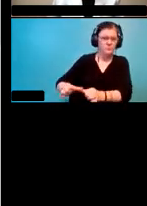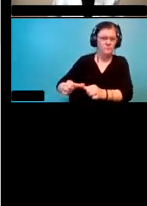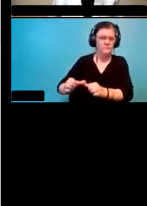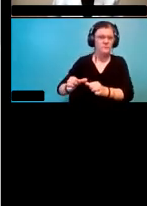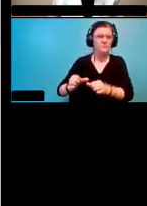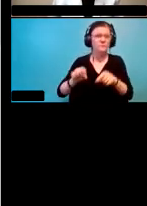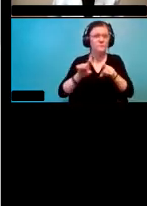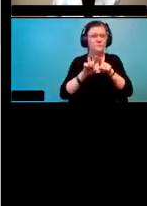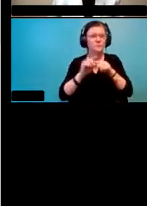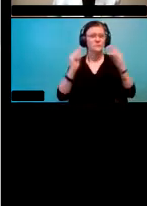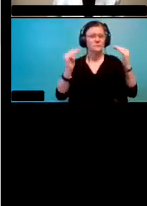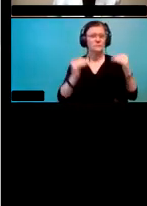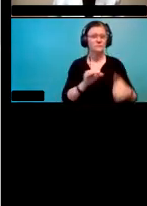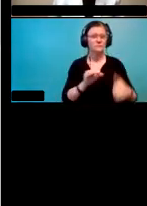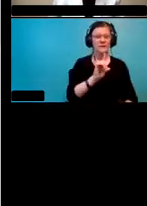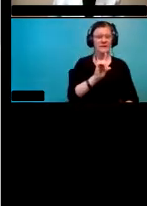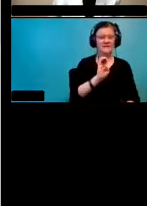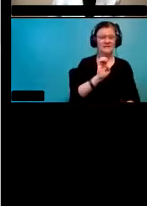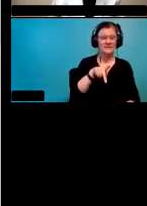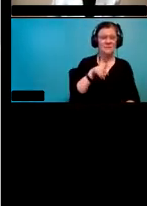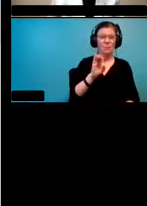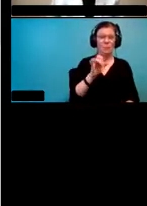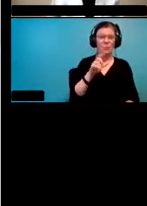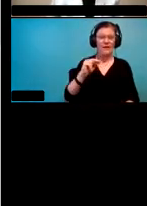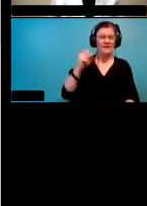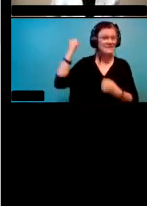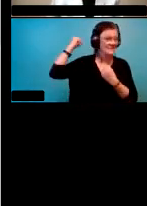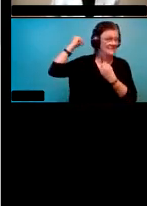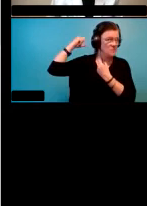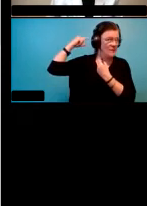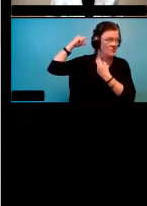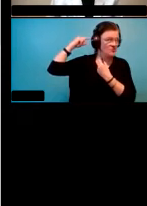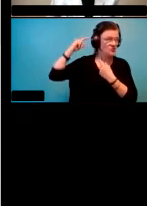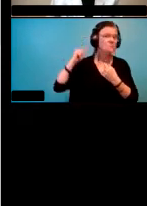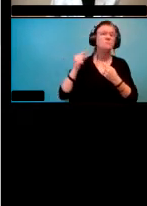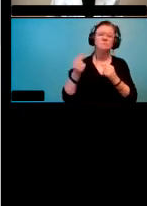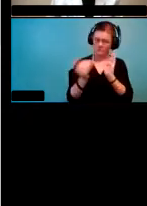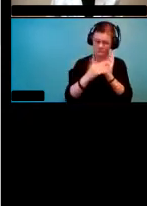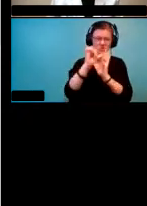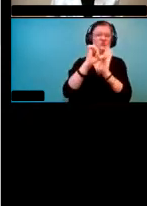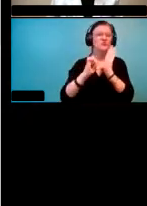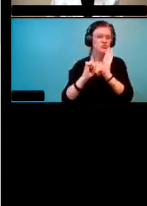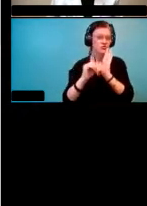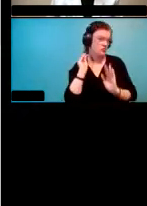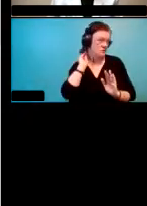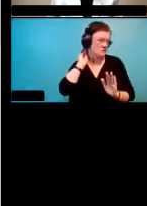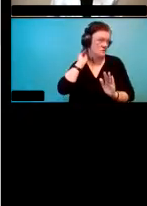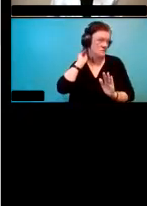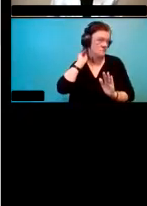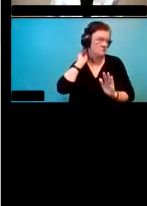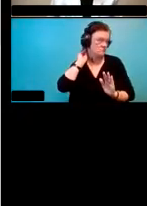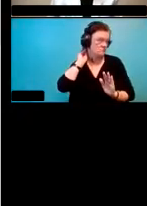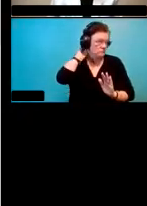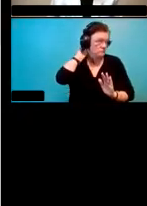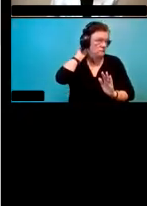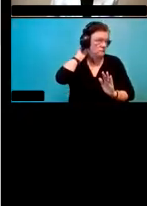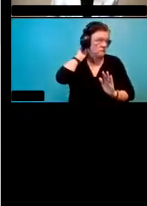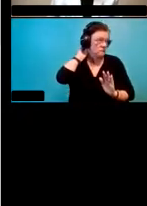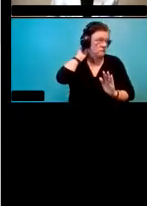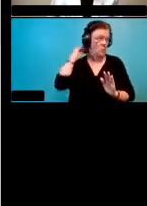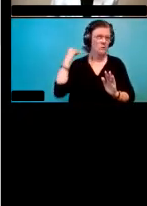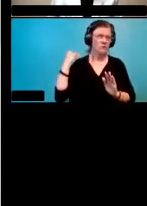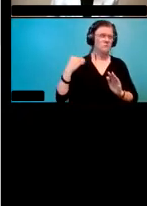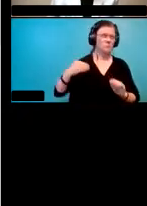then there's also a deep brain stimulator, and that's again a surgical procedure that